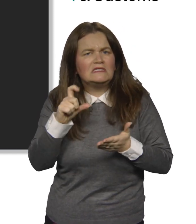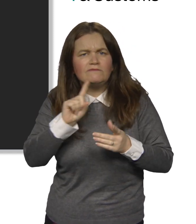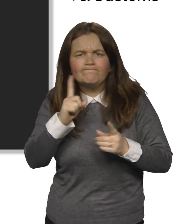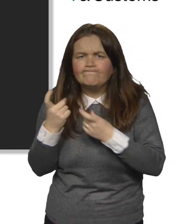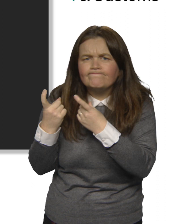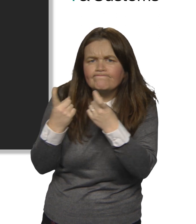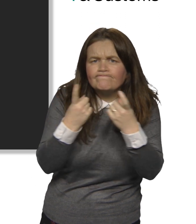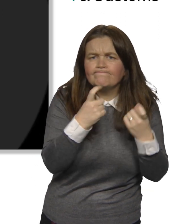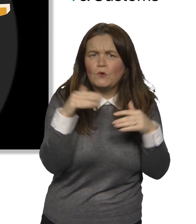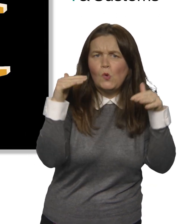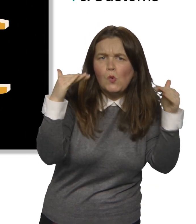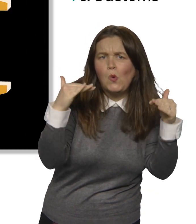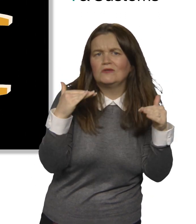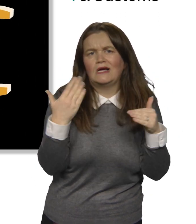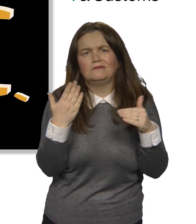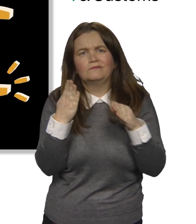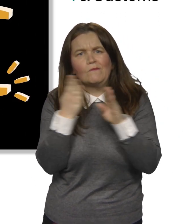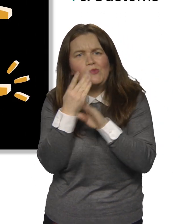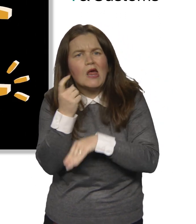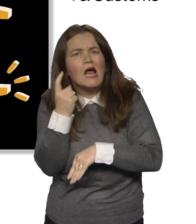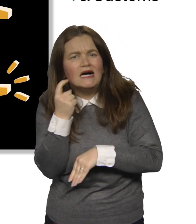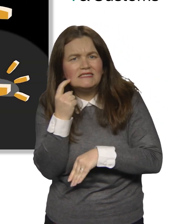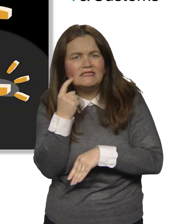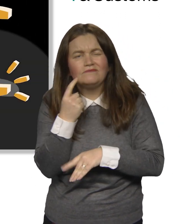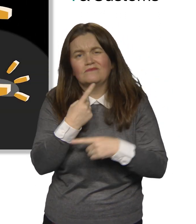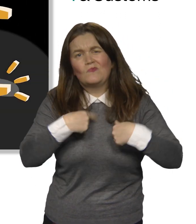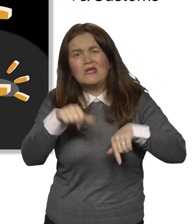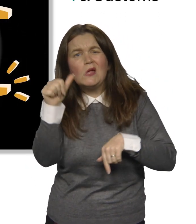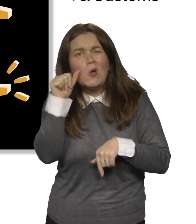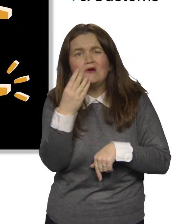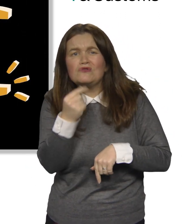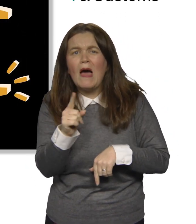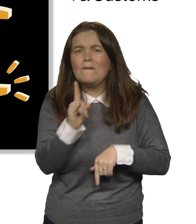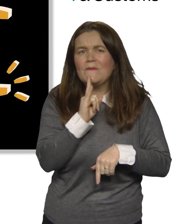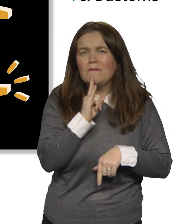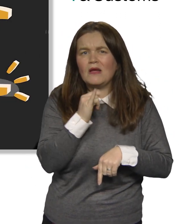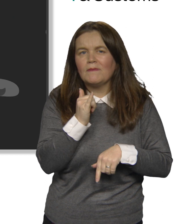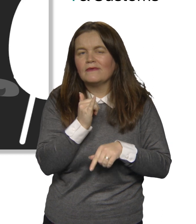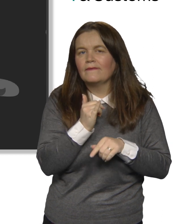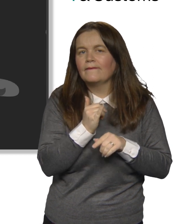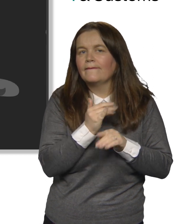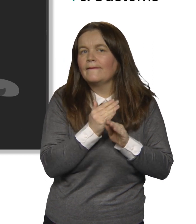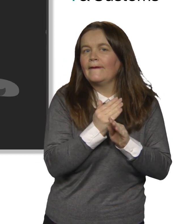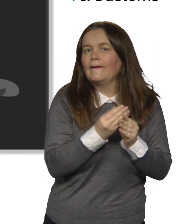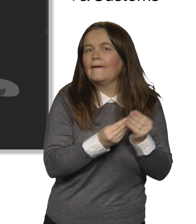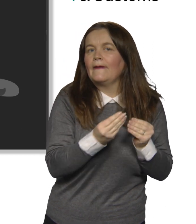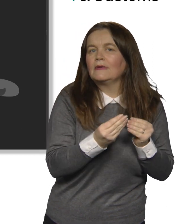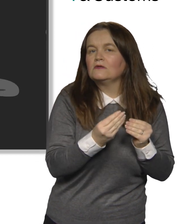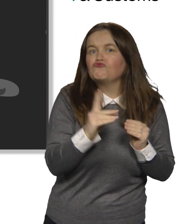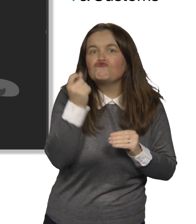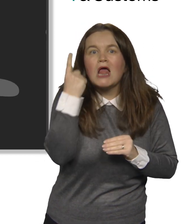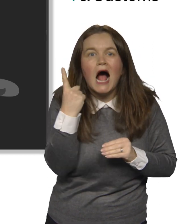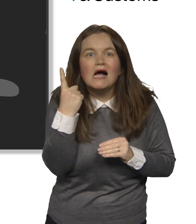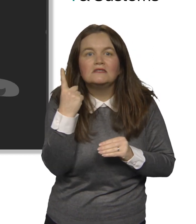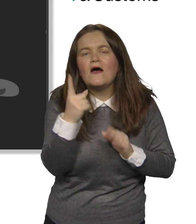problem. So, what is HMRC doing to track down the ghosts and moonlighters? Well, we know that some people